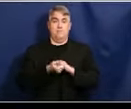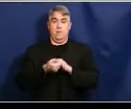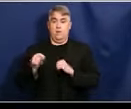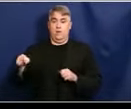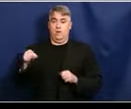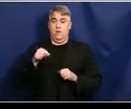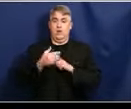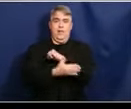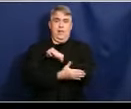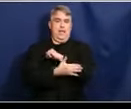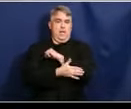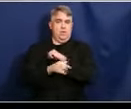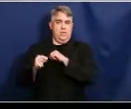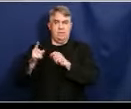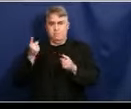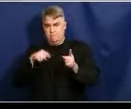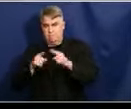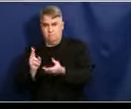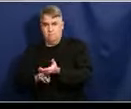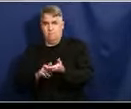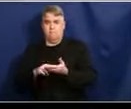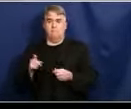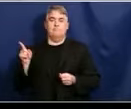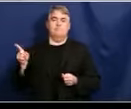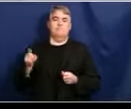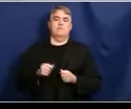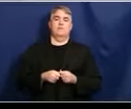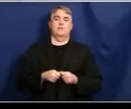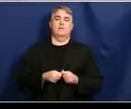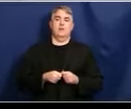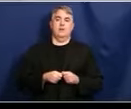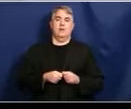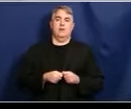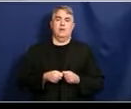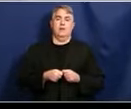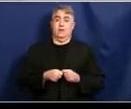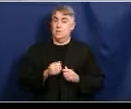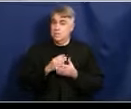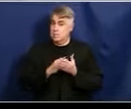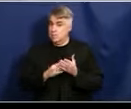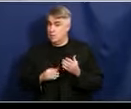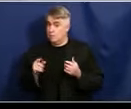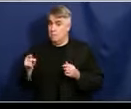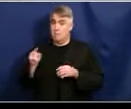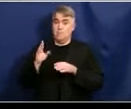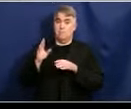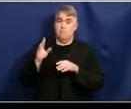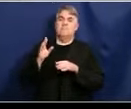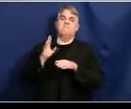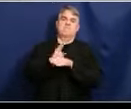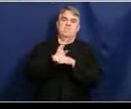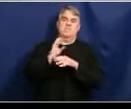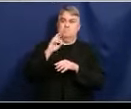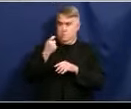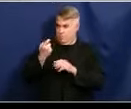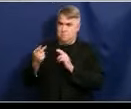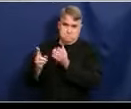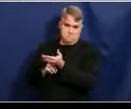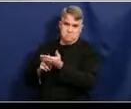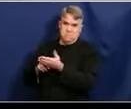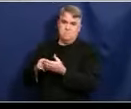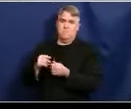This includes some commercial pharmacies, but also includes the more